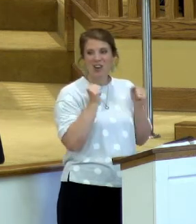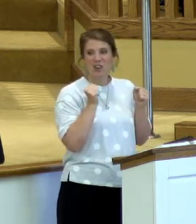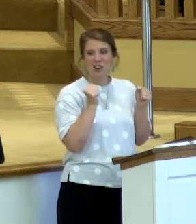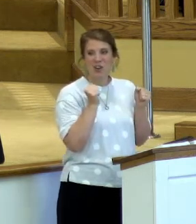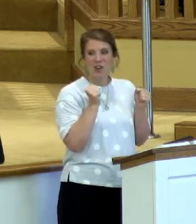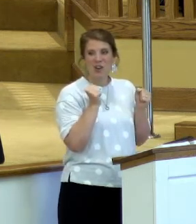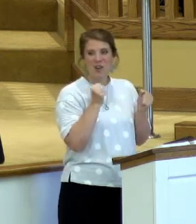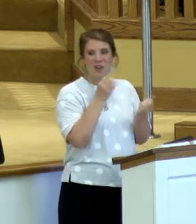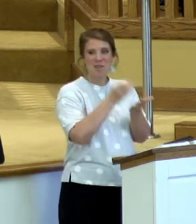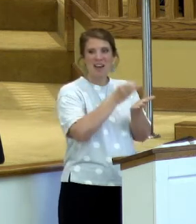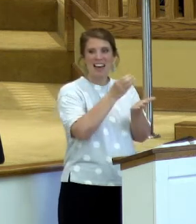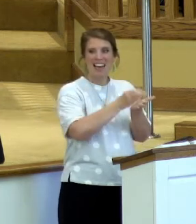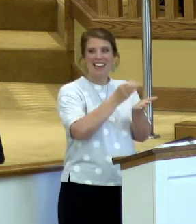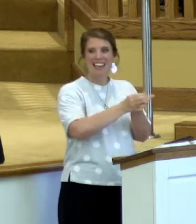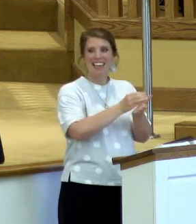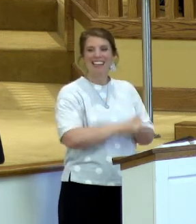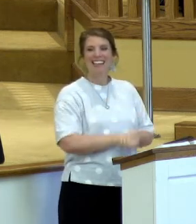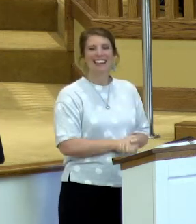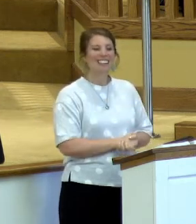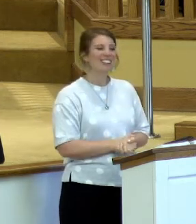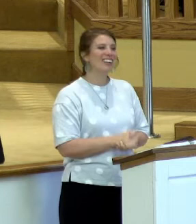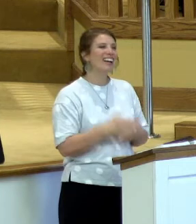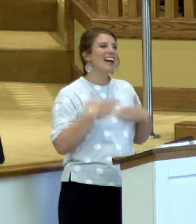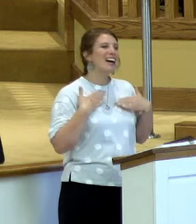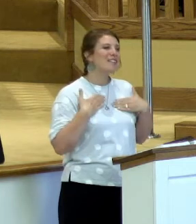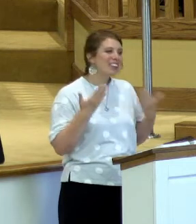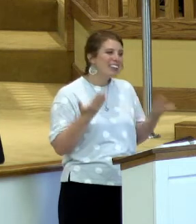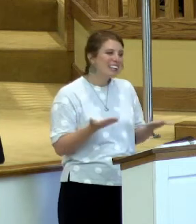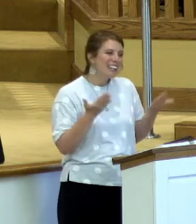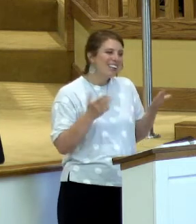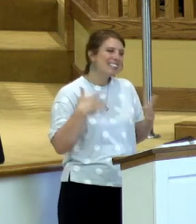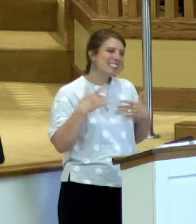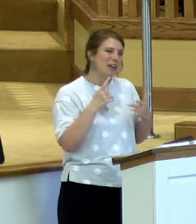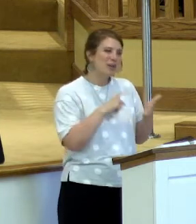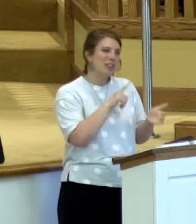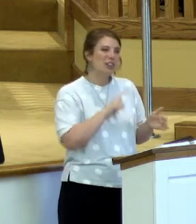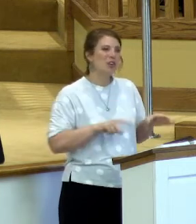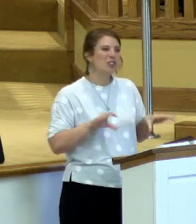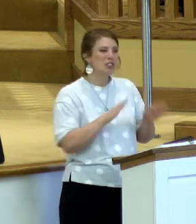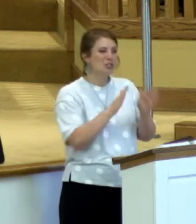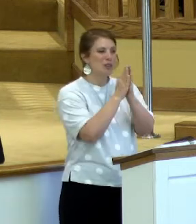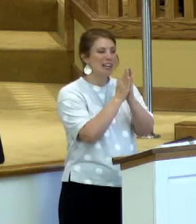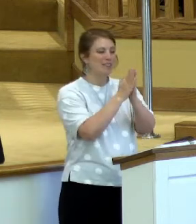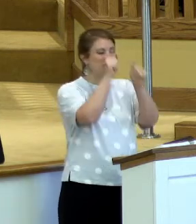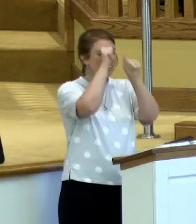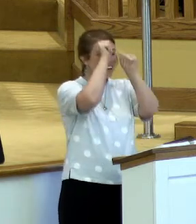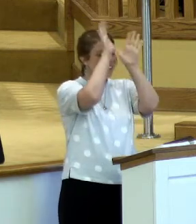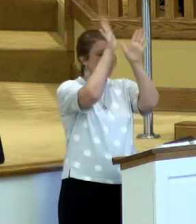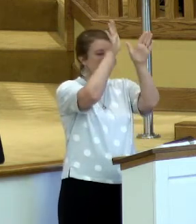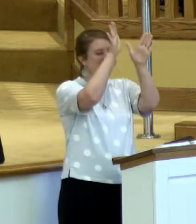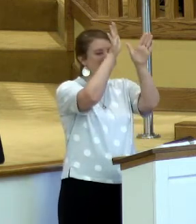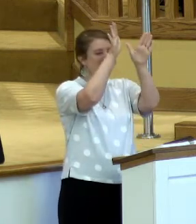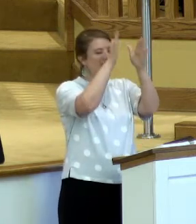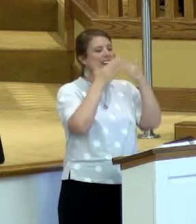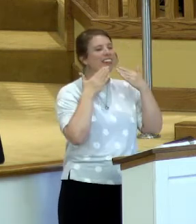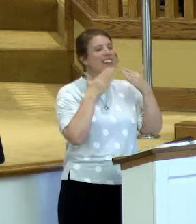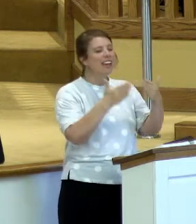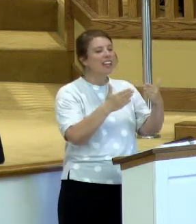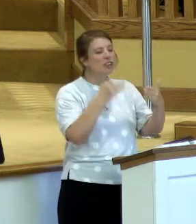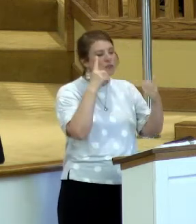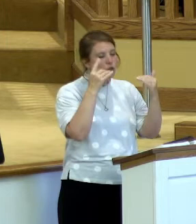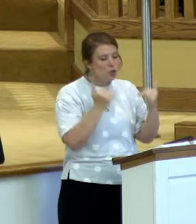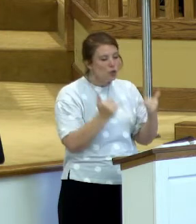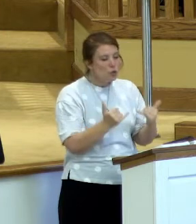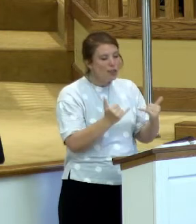So, perfect. Well, we're glad you're here. And excited to see what the Lord's going to do. And let's pray. Heavenly Father, we thank you